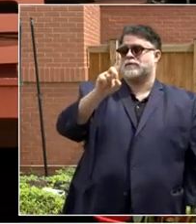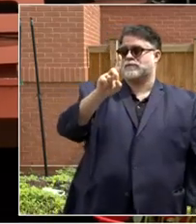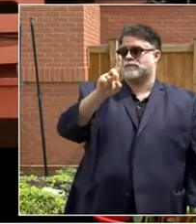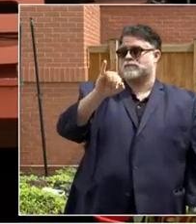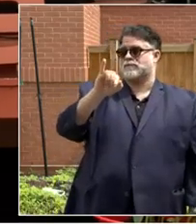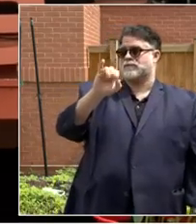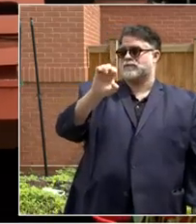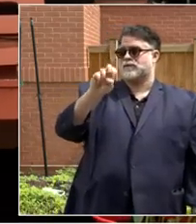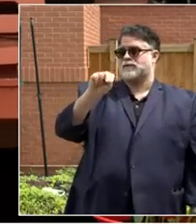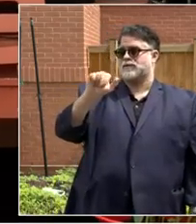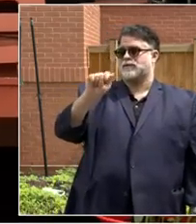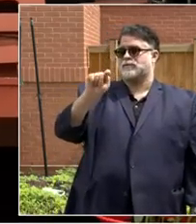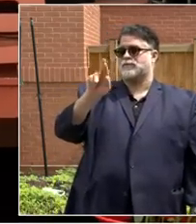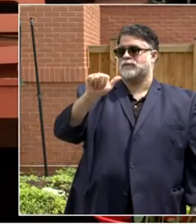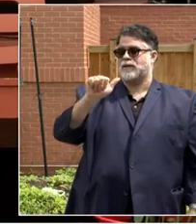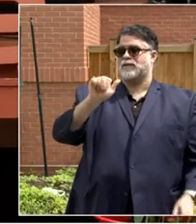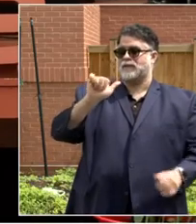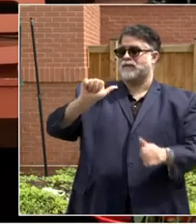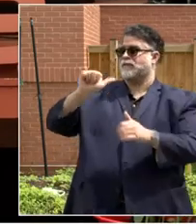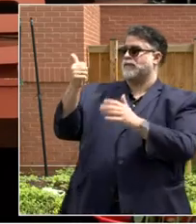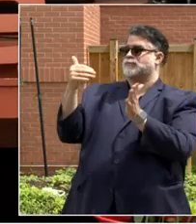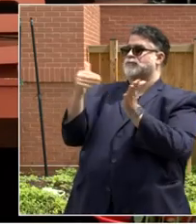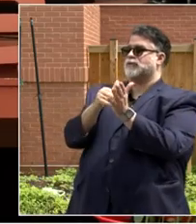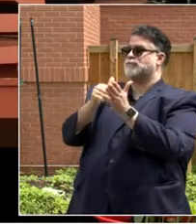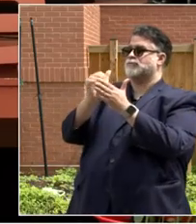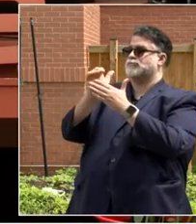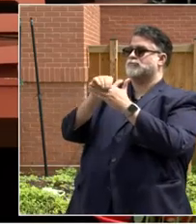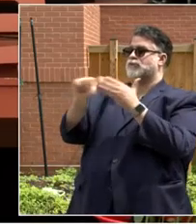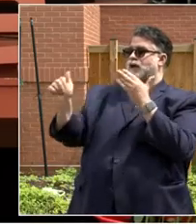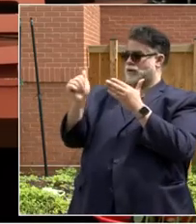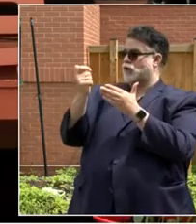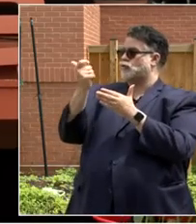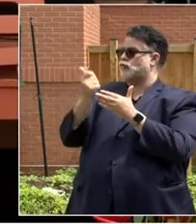a $10,000 mini grant